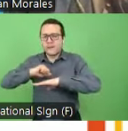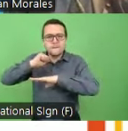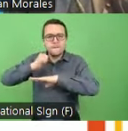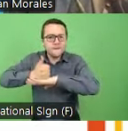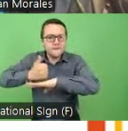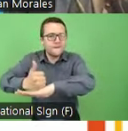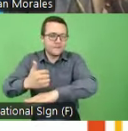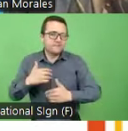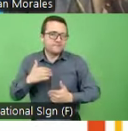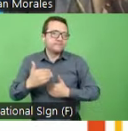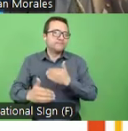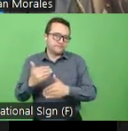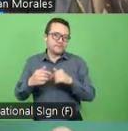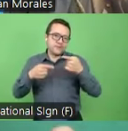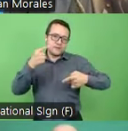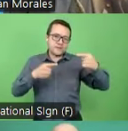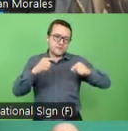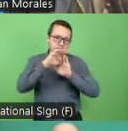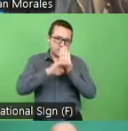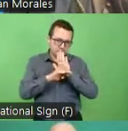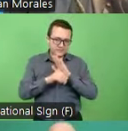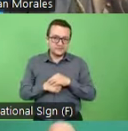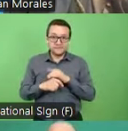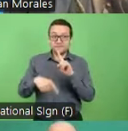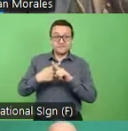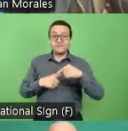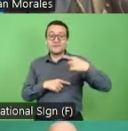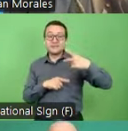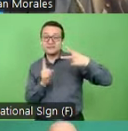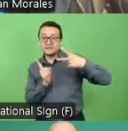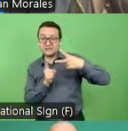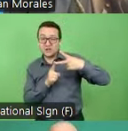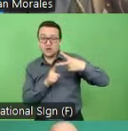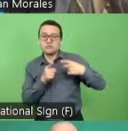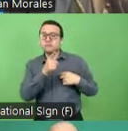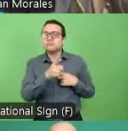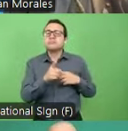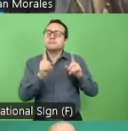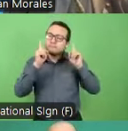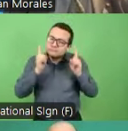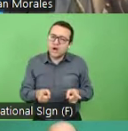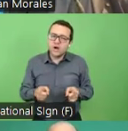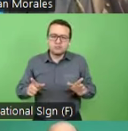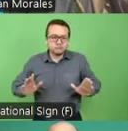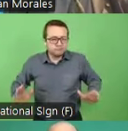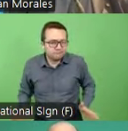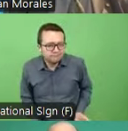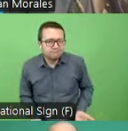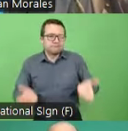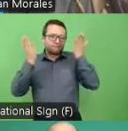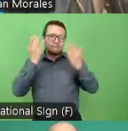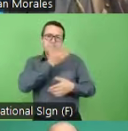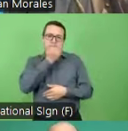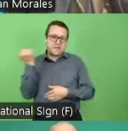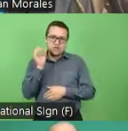formular territories políticas. when El segundo formulating elemento policies. The clave second es la necesidad key de element is mejorar the need of la improving calidad de la the información